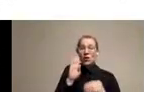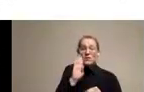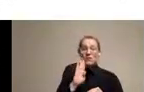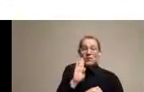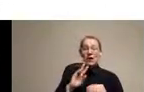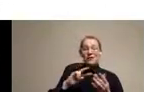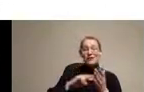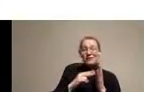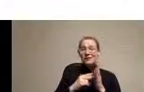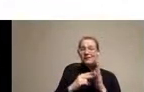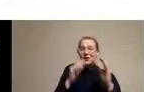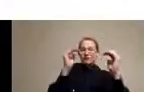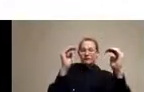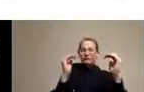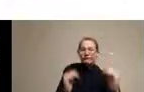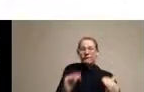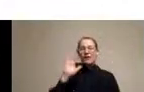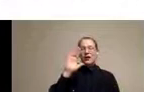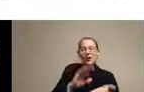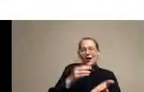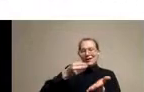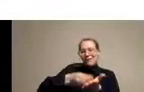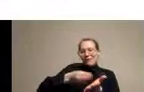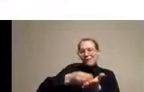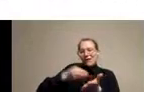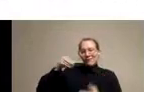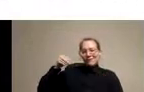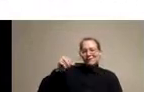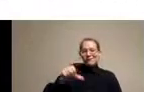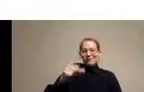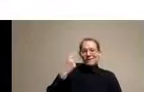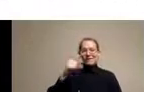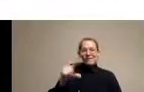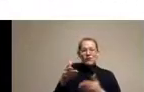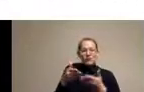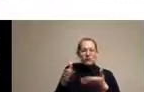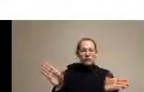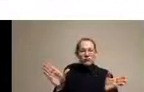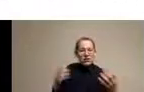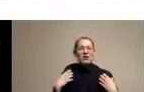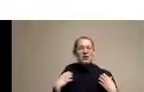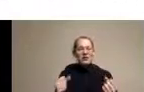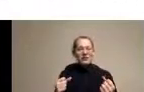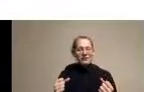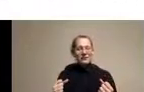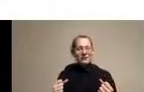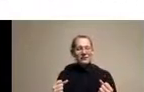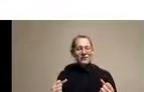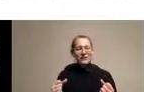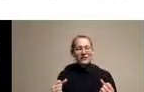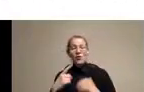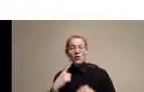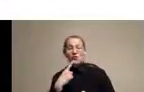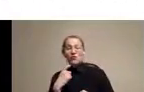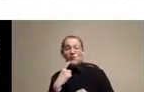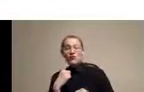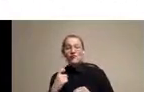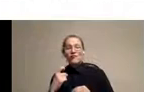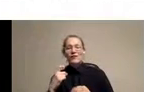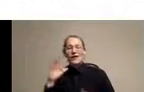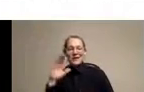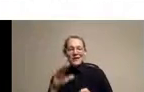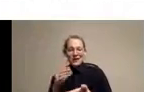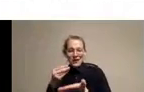and you see this is the case in most of the country. And most states spend less than $100 per person on public health. The more red, it means the less money. And you see most states spend less